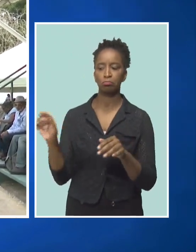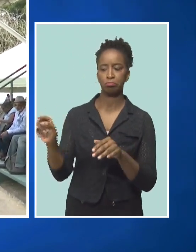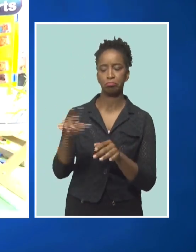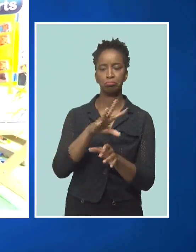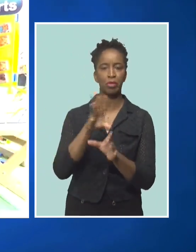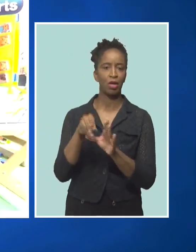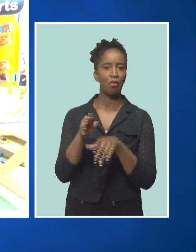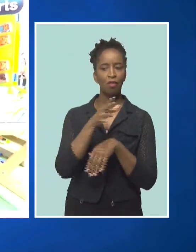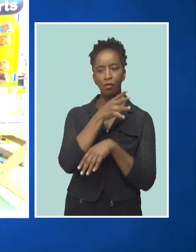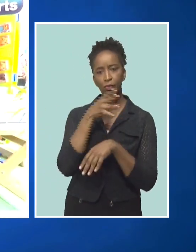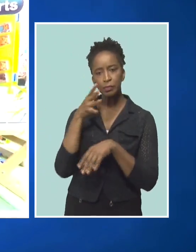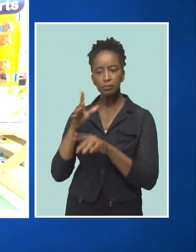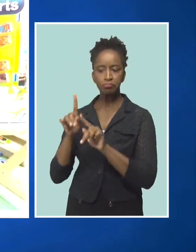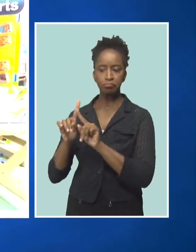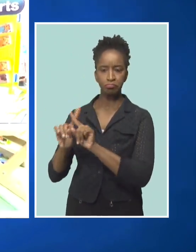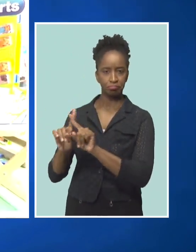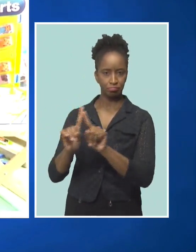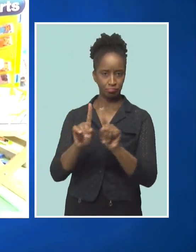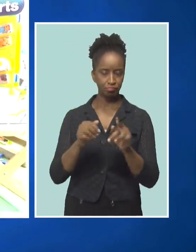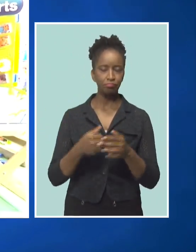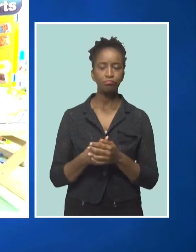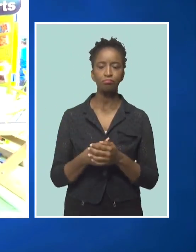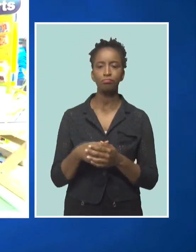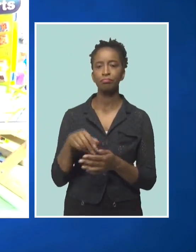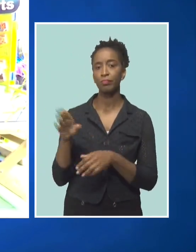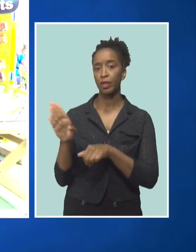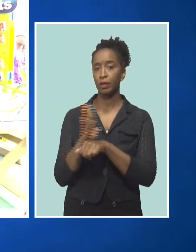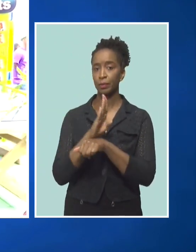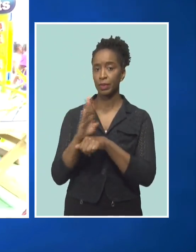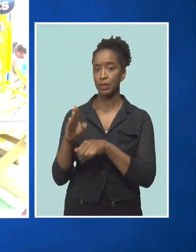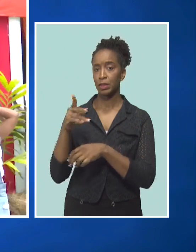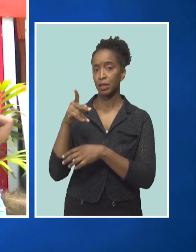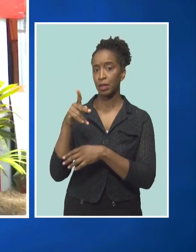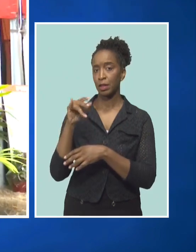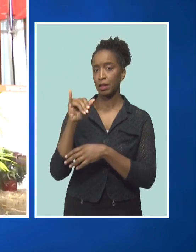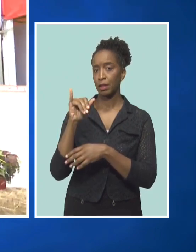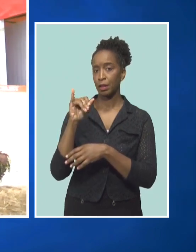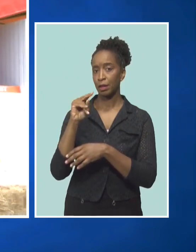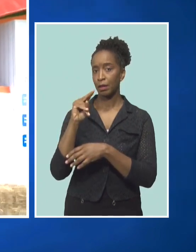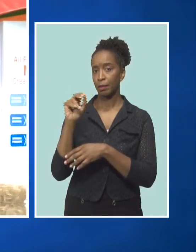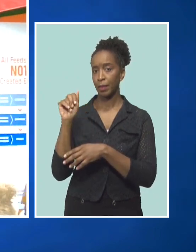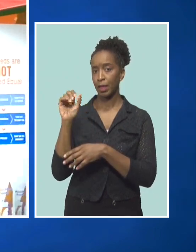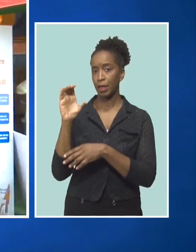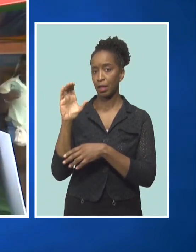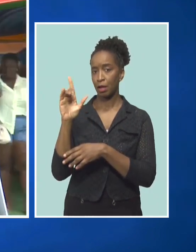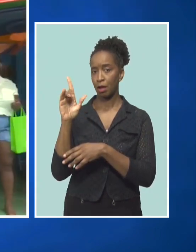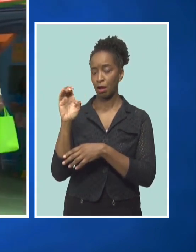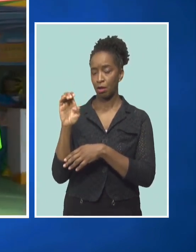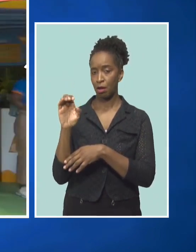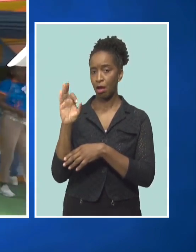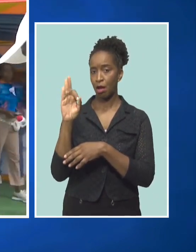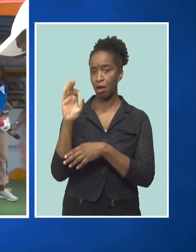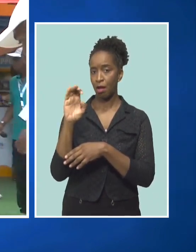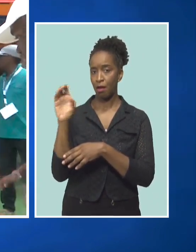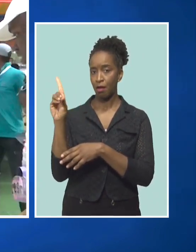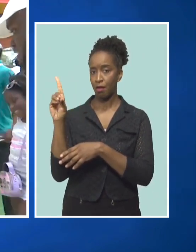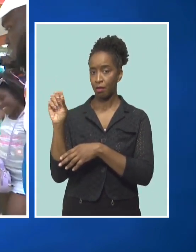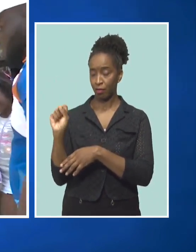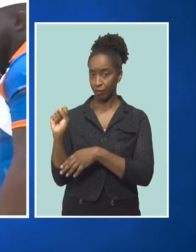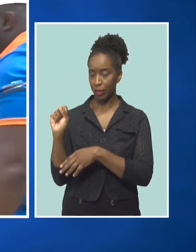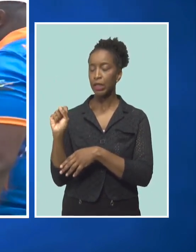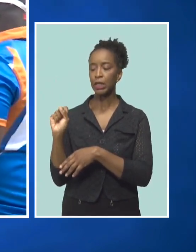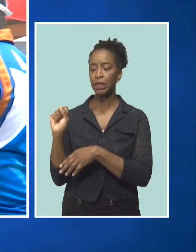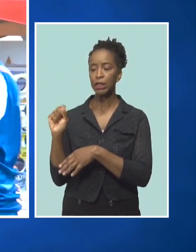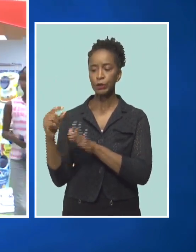Pinnacle Feeds brought teaching and education to its exhibit, and head of the commercial division, Karasan Roland